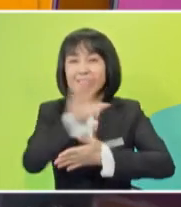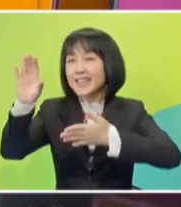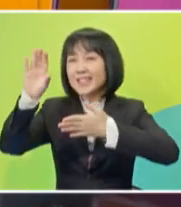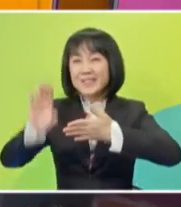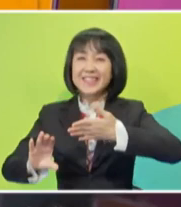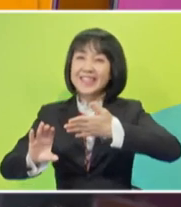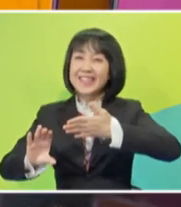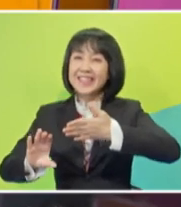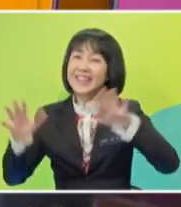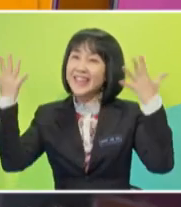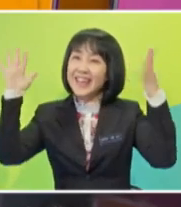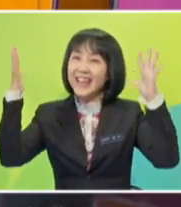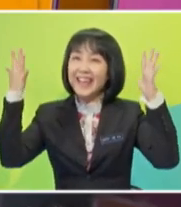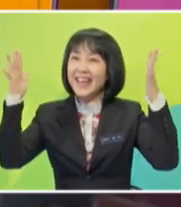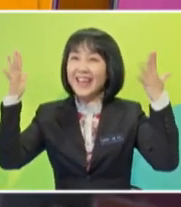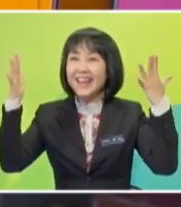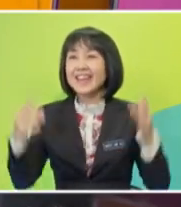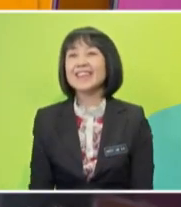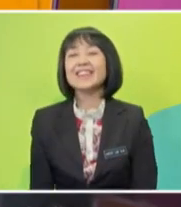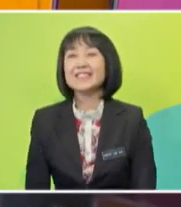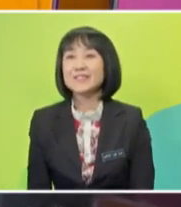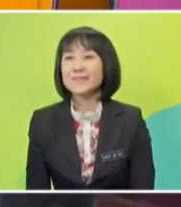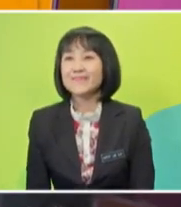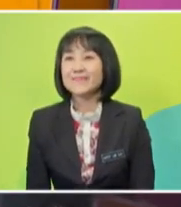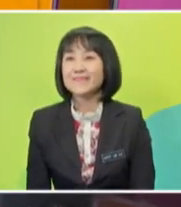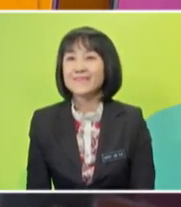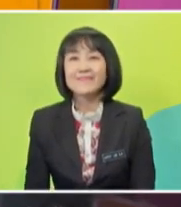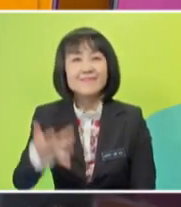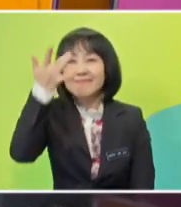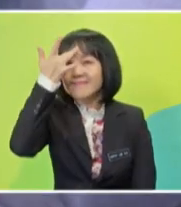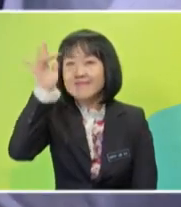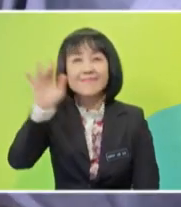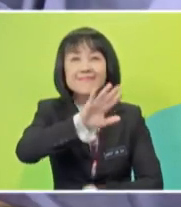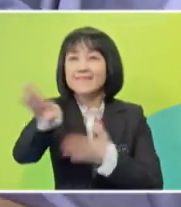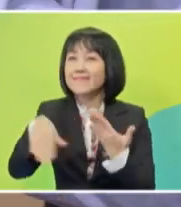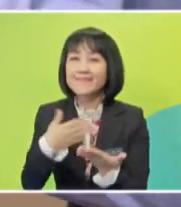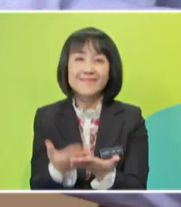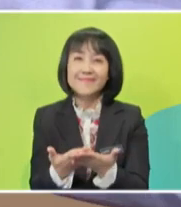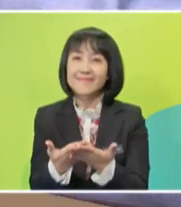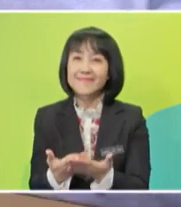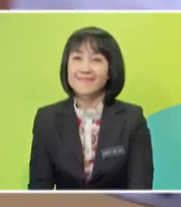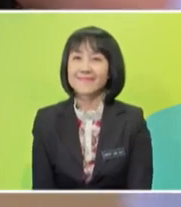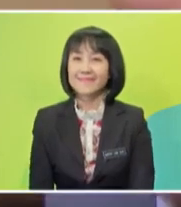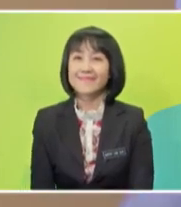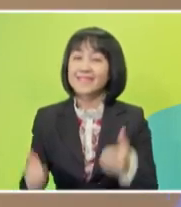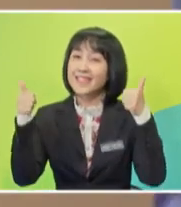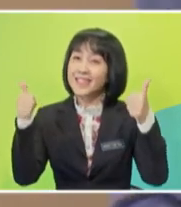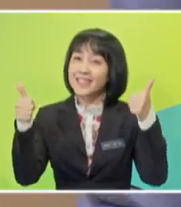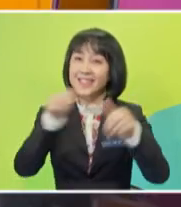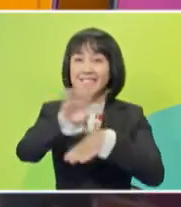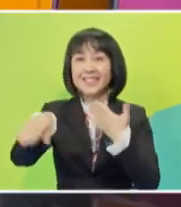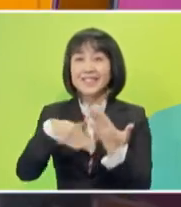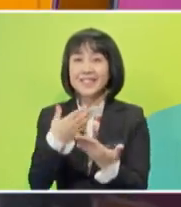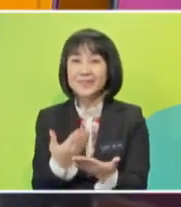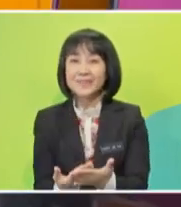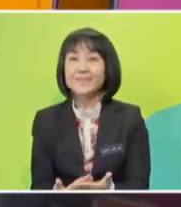accomplished. Yes. Very well done. So smart, all of you. All right. Well done, everyone,